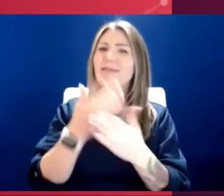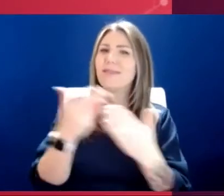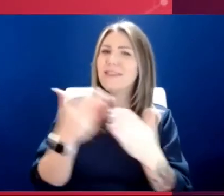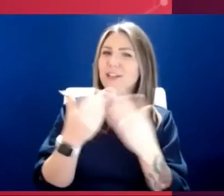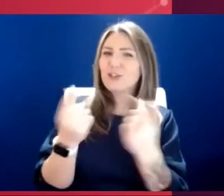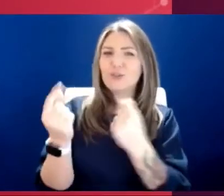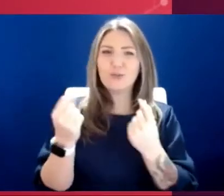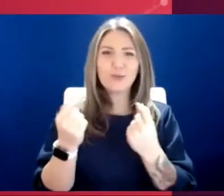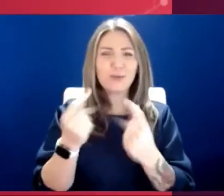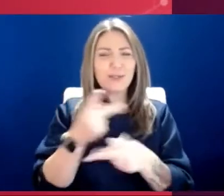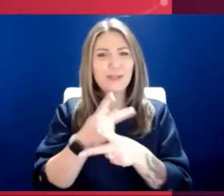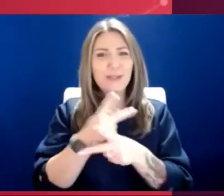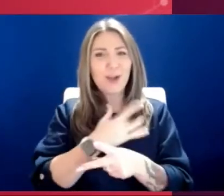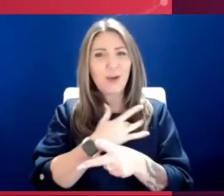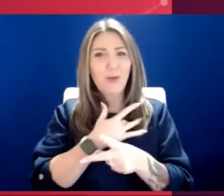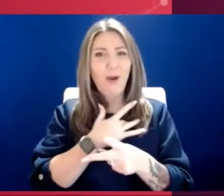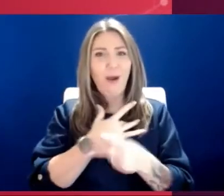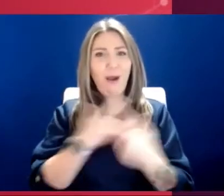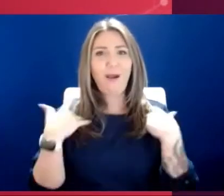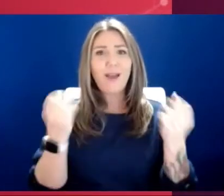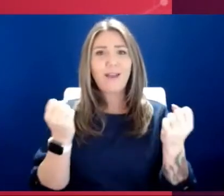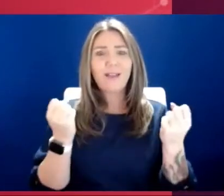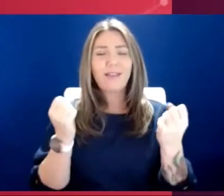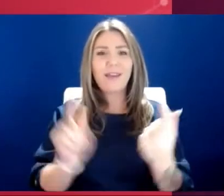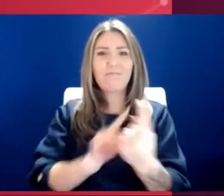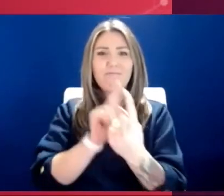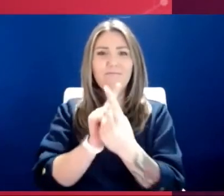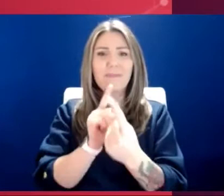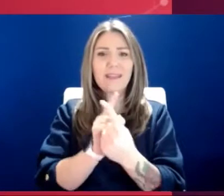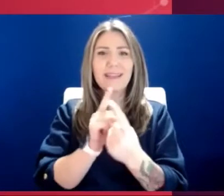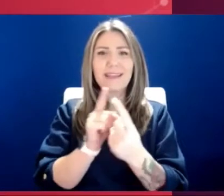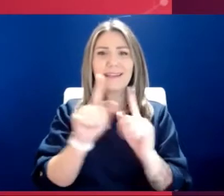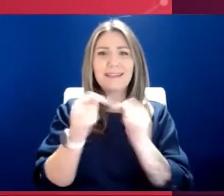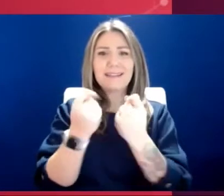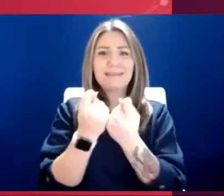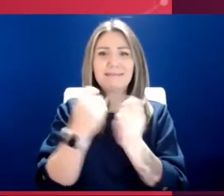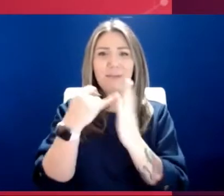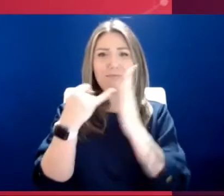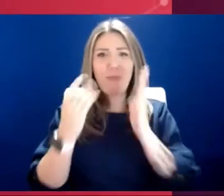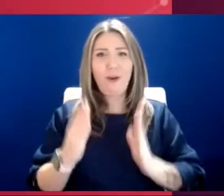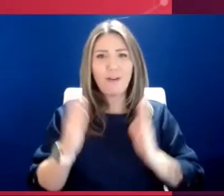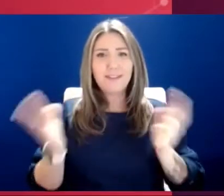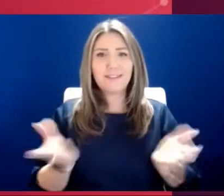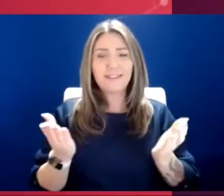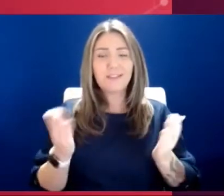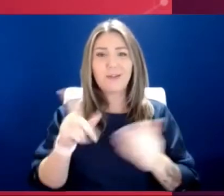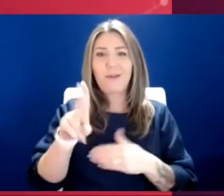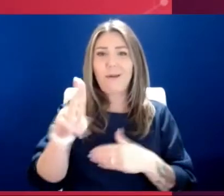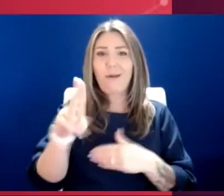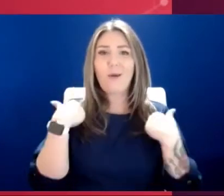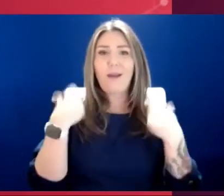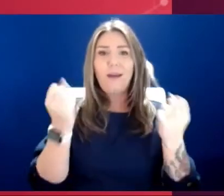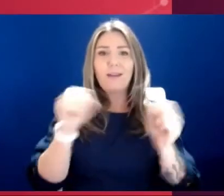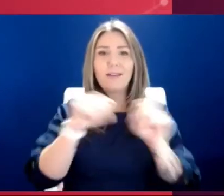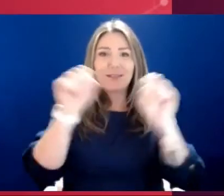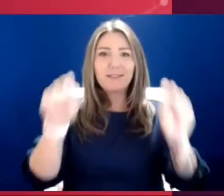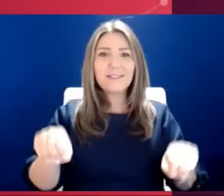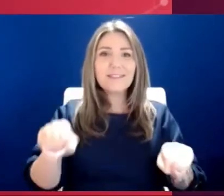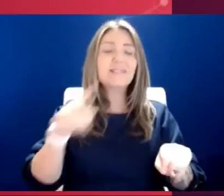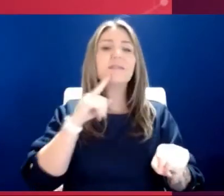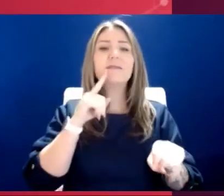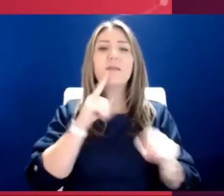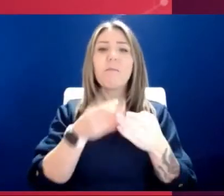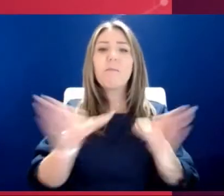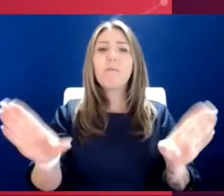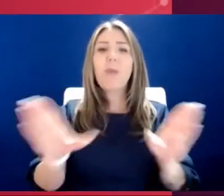you. And you'll meet a team of artists here at the University of Kansas Health System who won a spot in a public art campaign that will